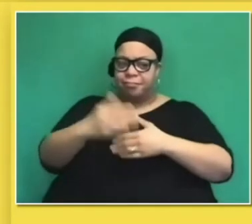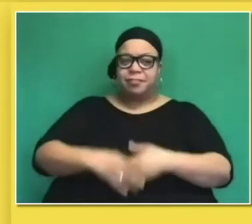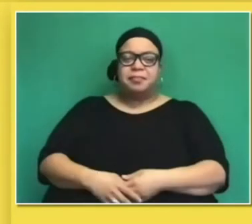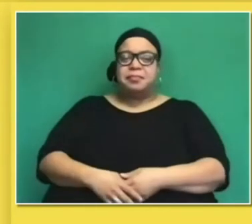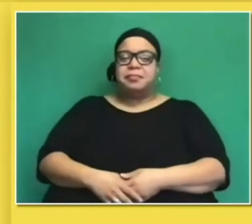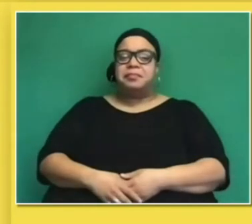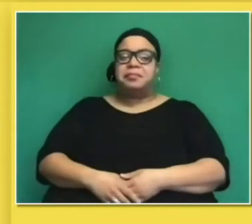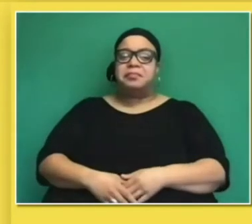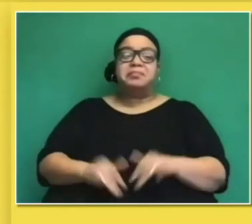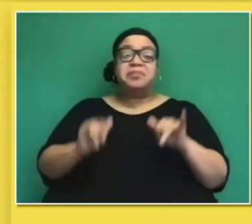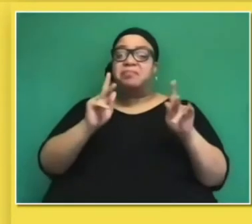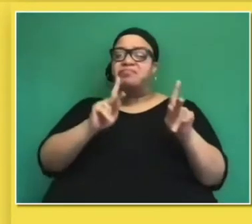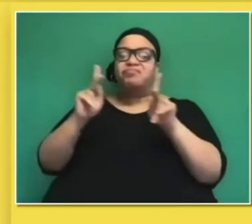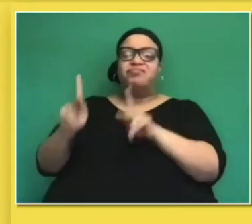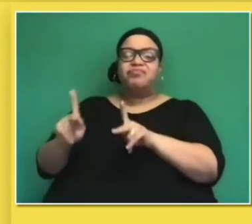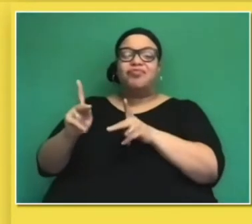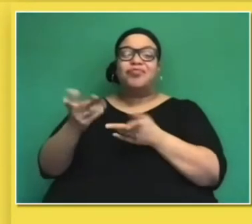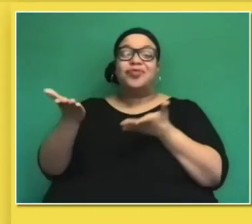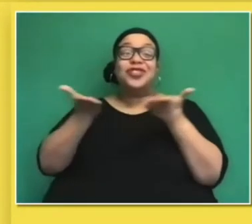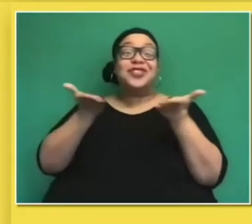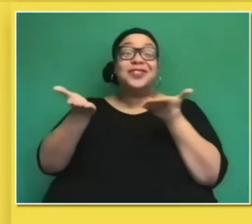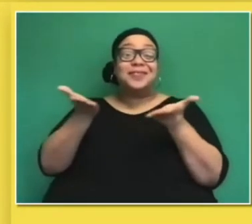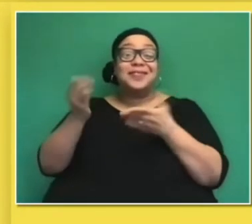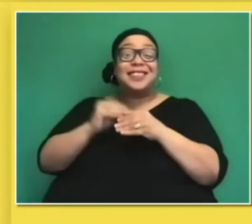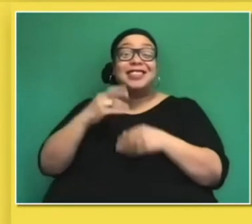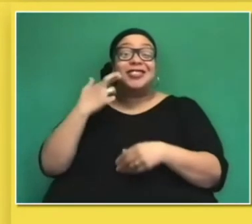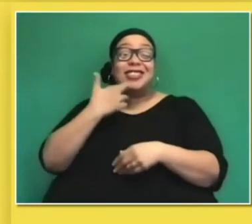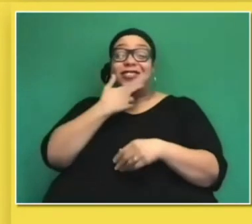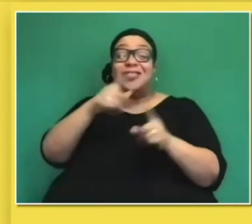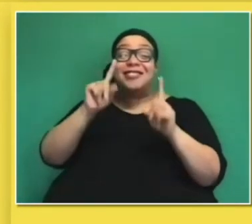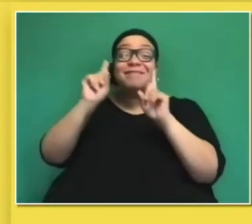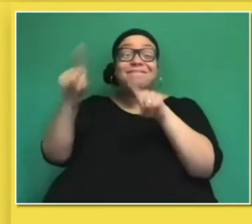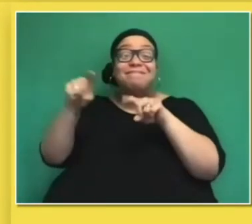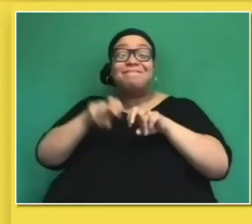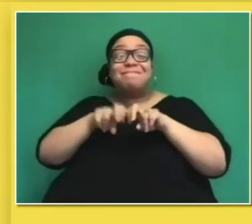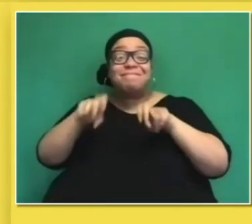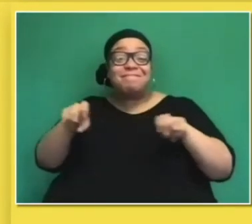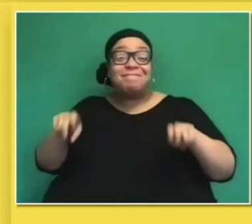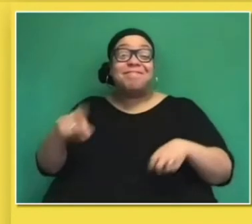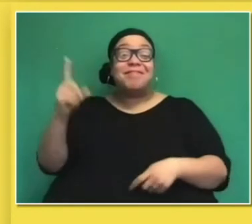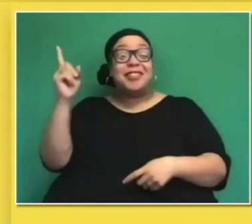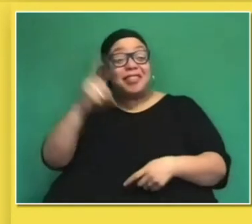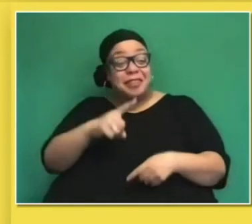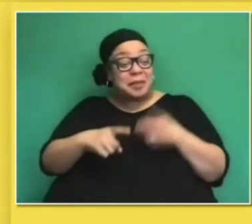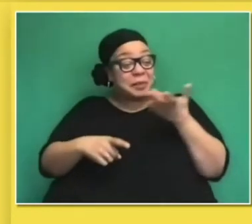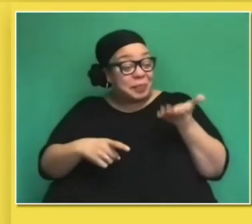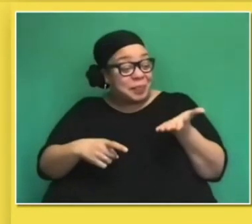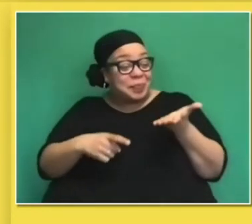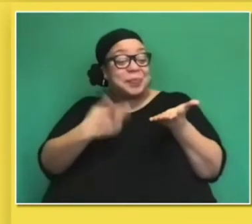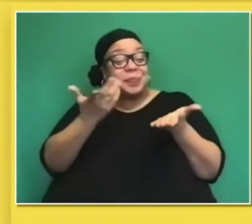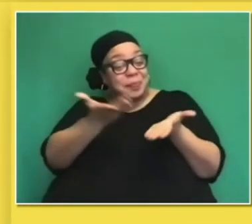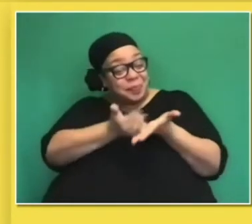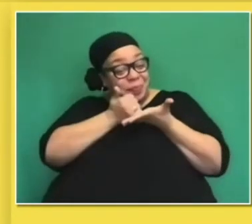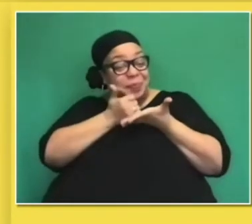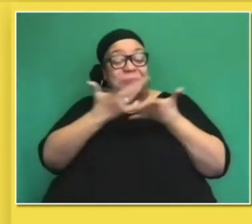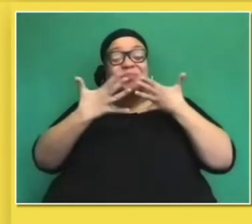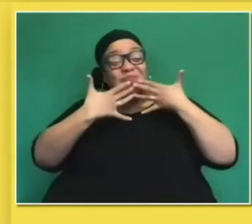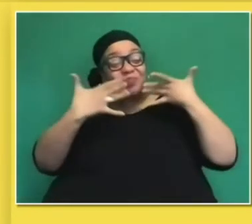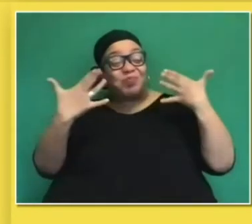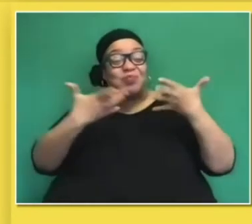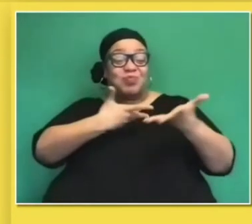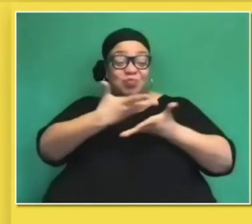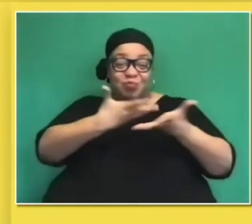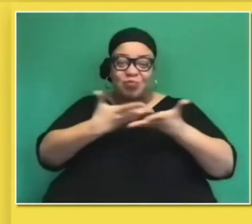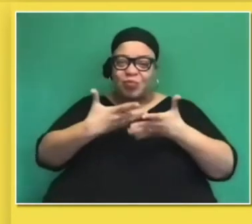thing. And we have to do it with courage. We said in 2017, when Donald Trump was first elected on watch